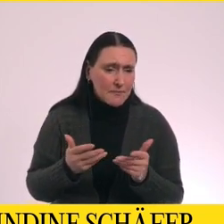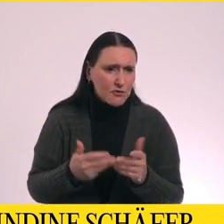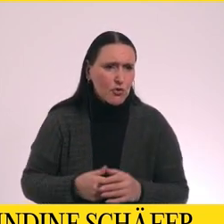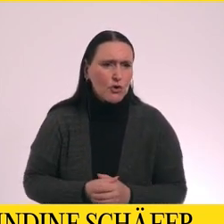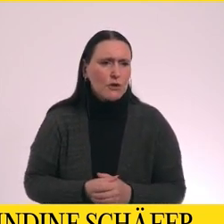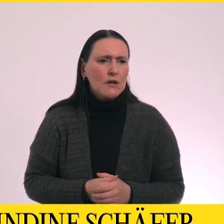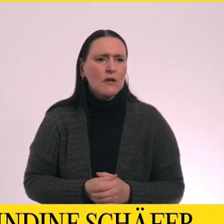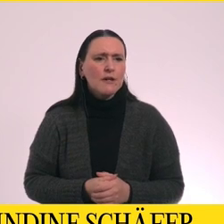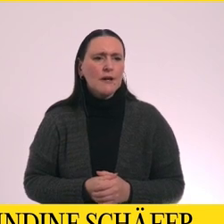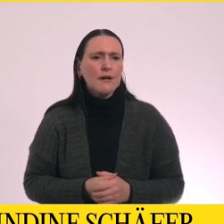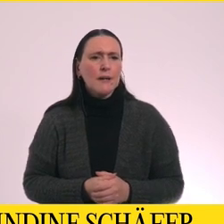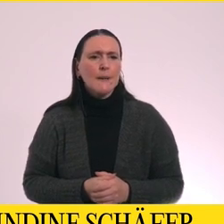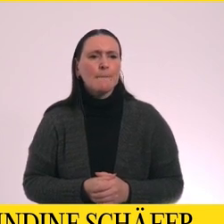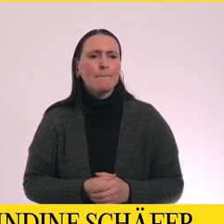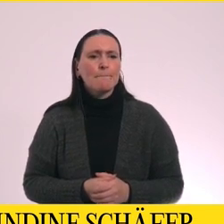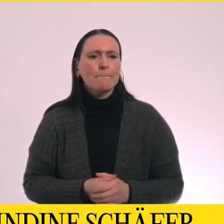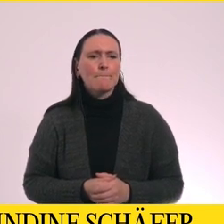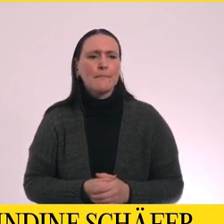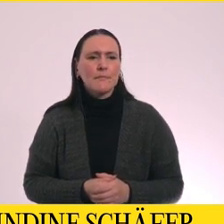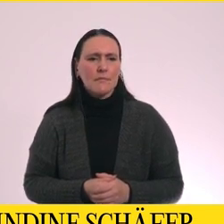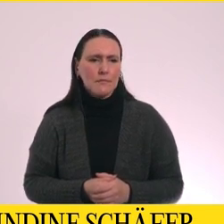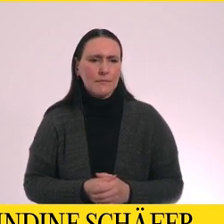it is really interpersonal.